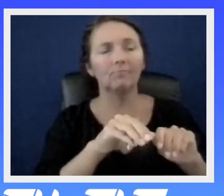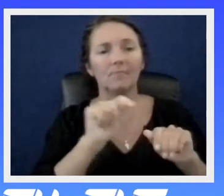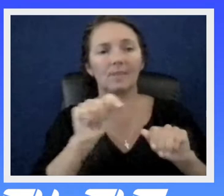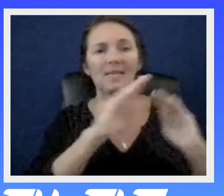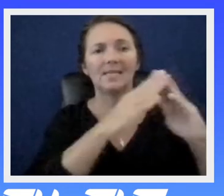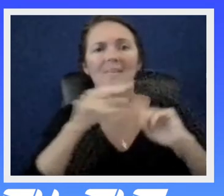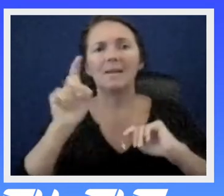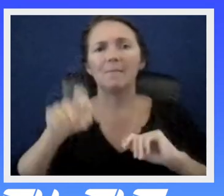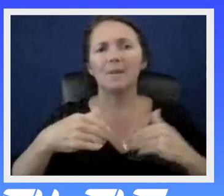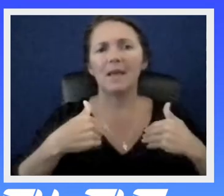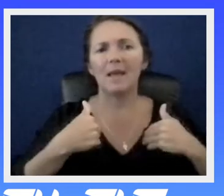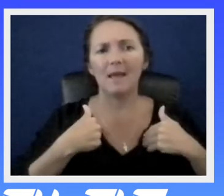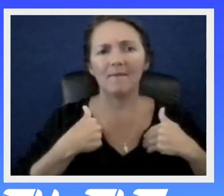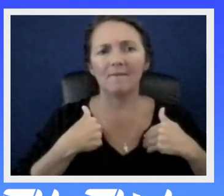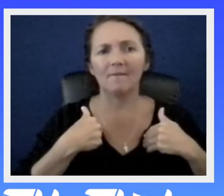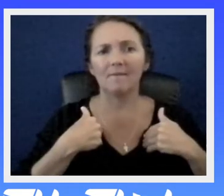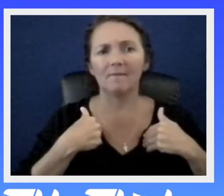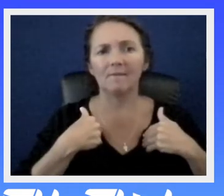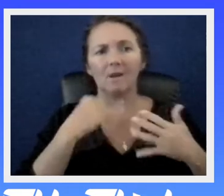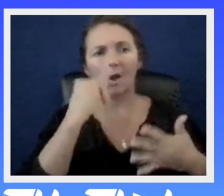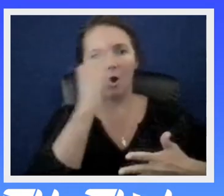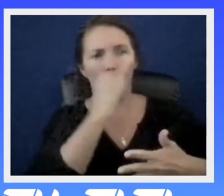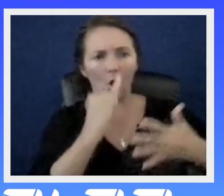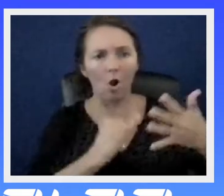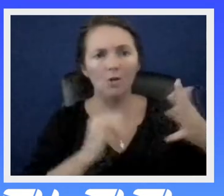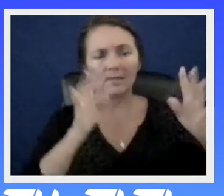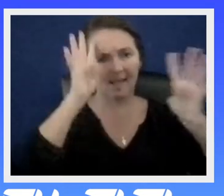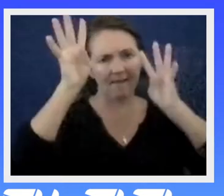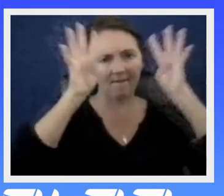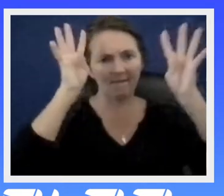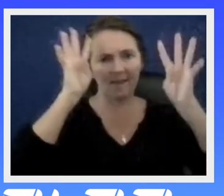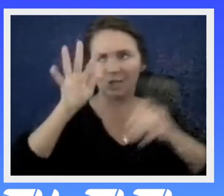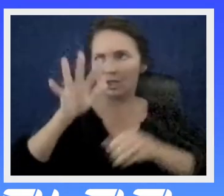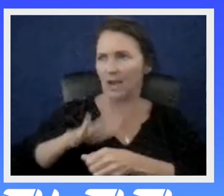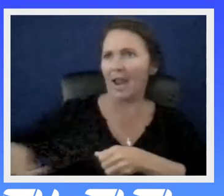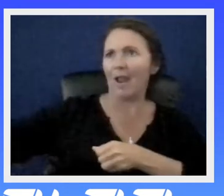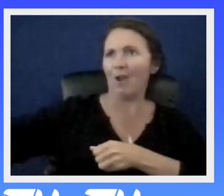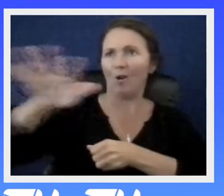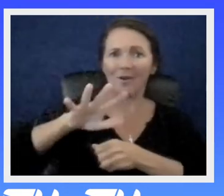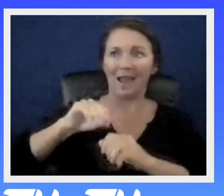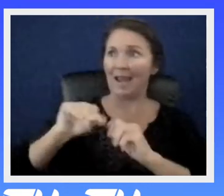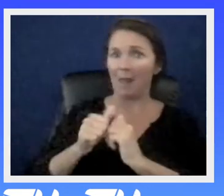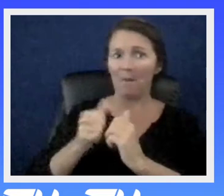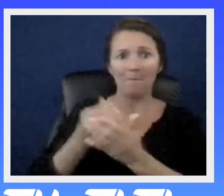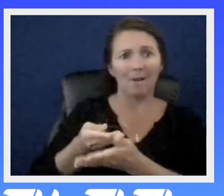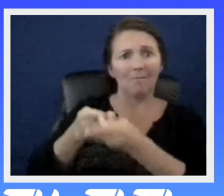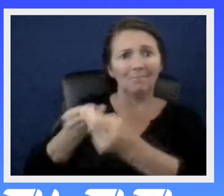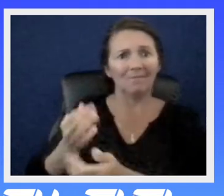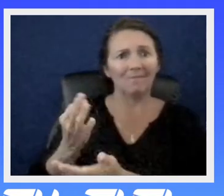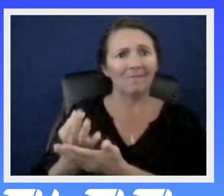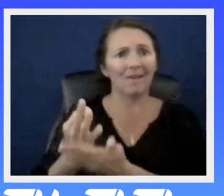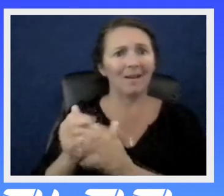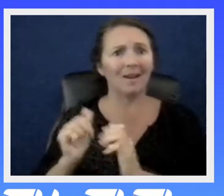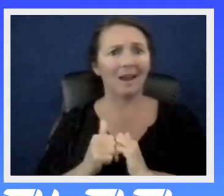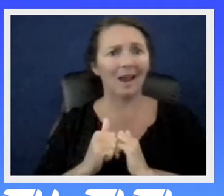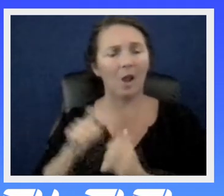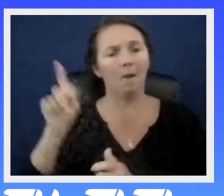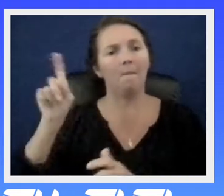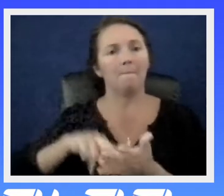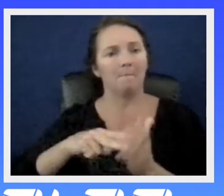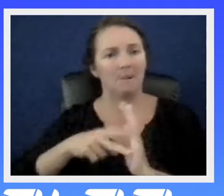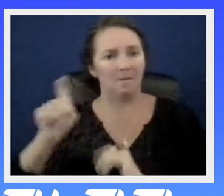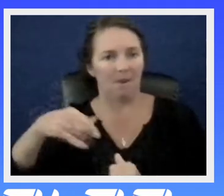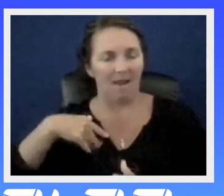have arts and arts innovation districts and then help fund them. And a big part of those districts need to be affordable living